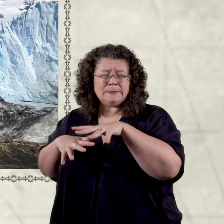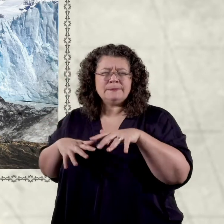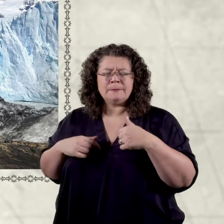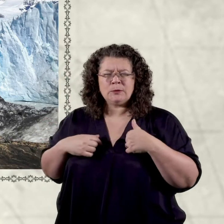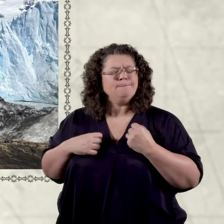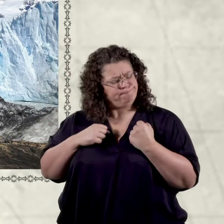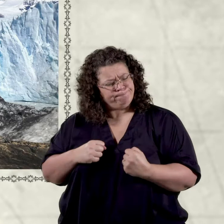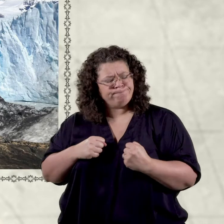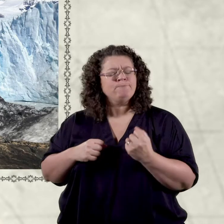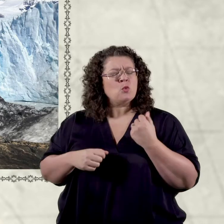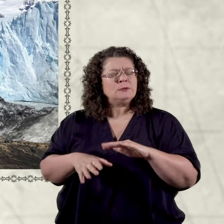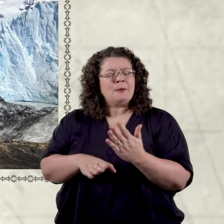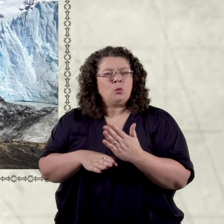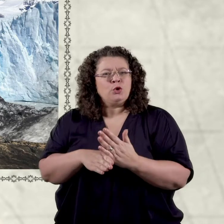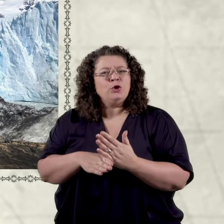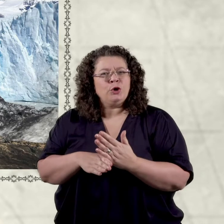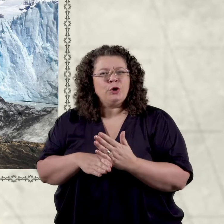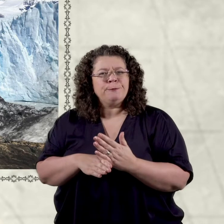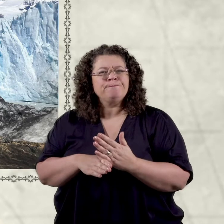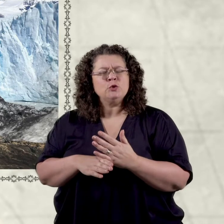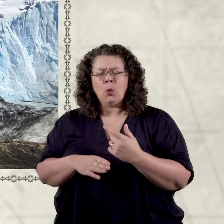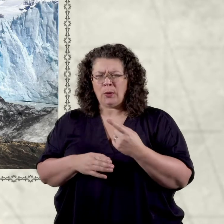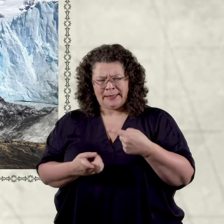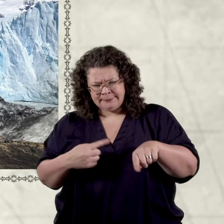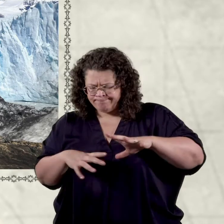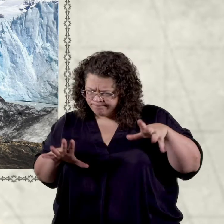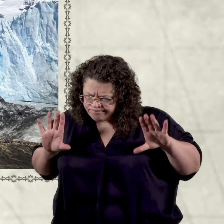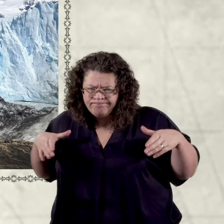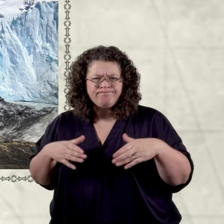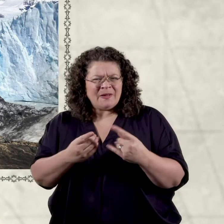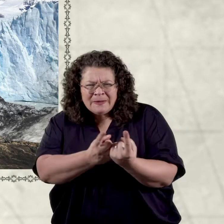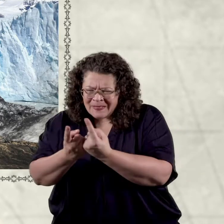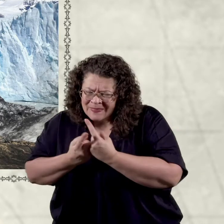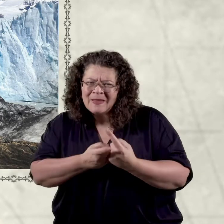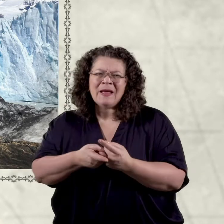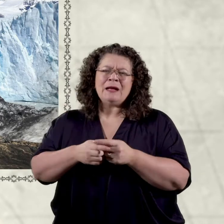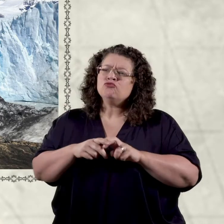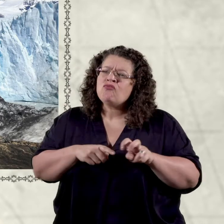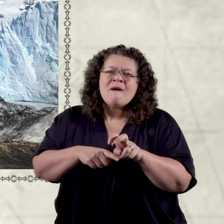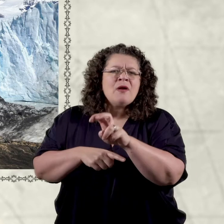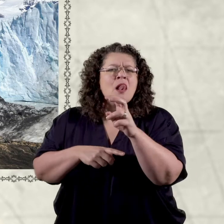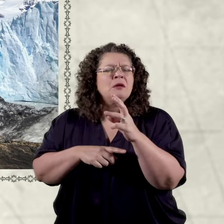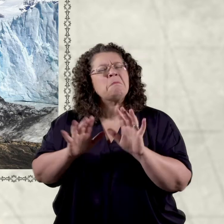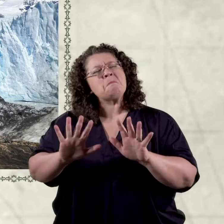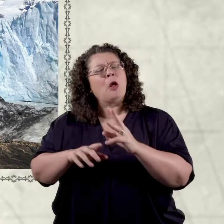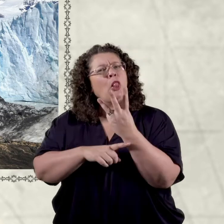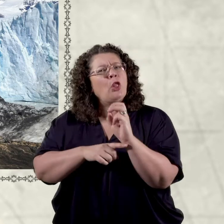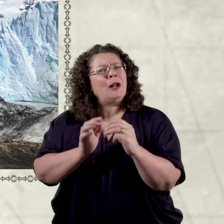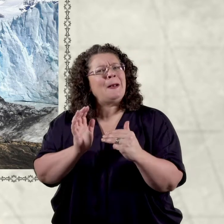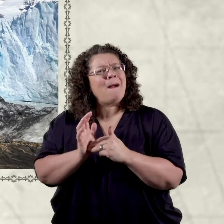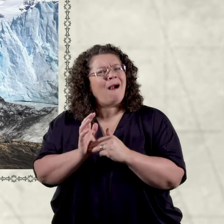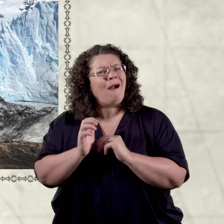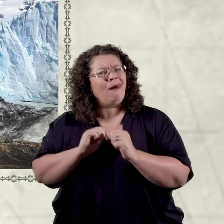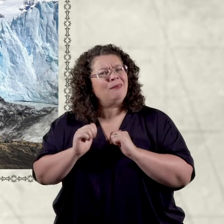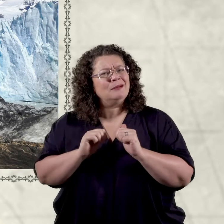so what we did, we gathered all our belongings and travelled about 30 miles inland to a place called the